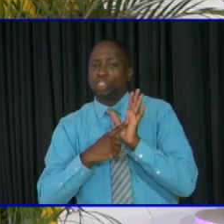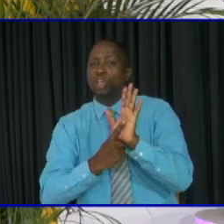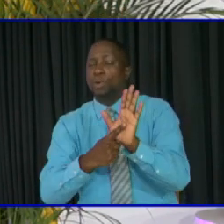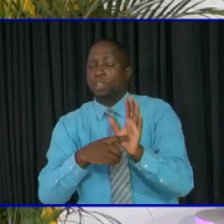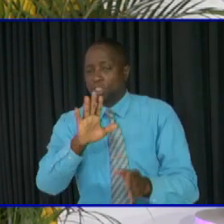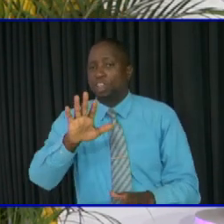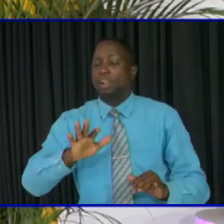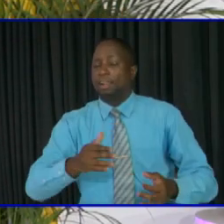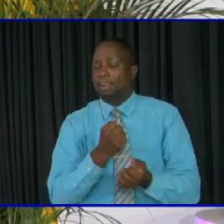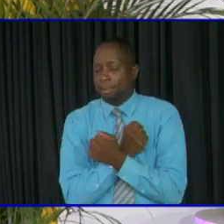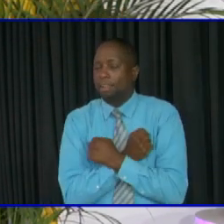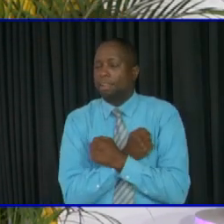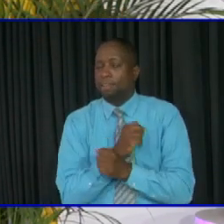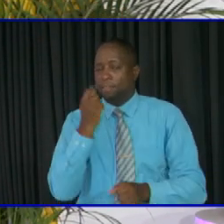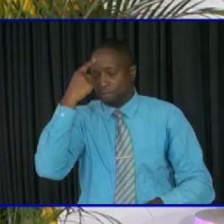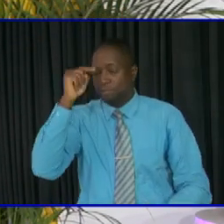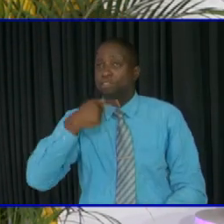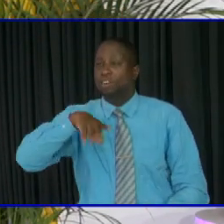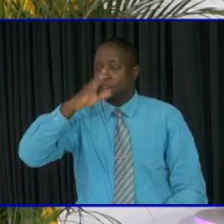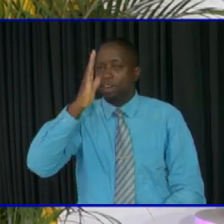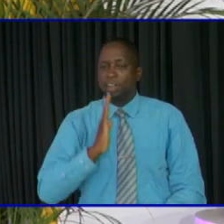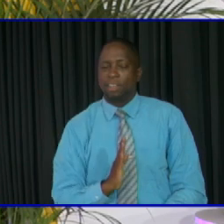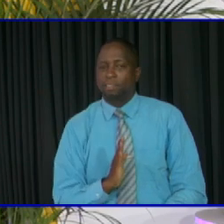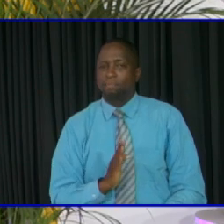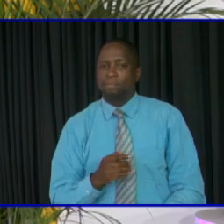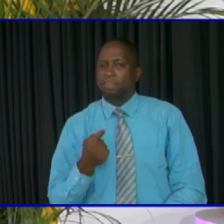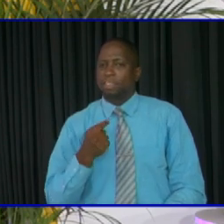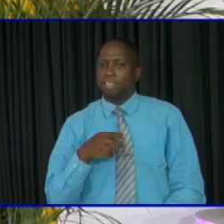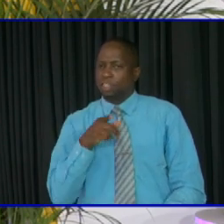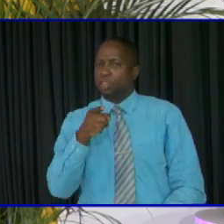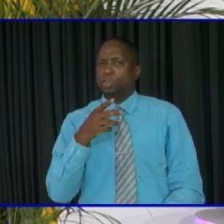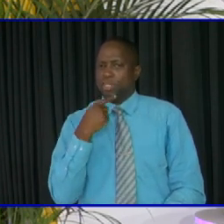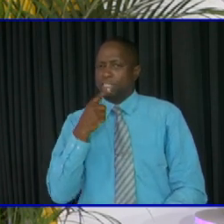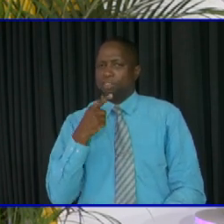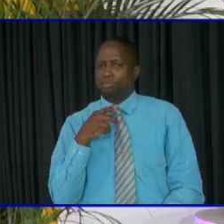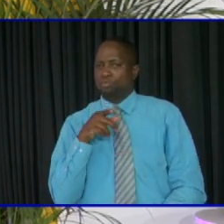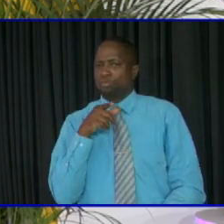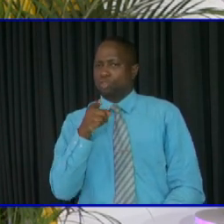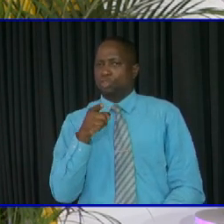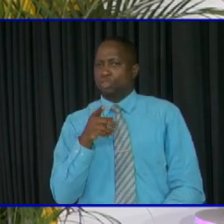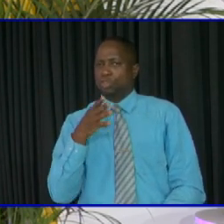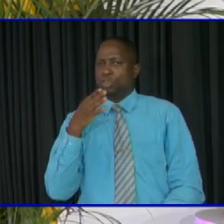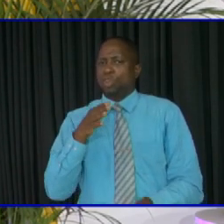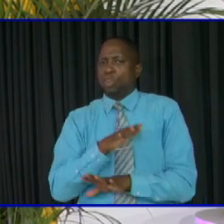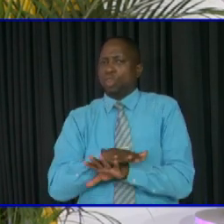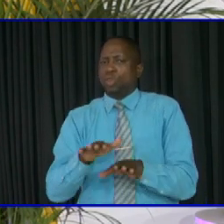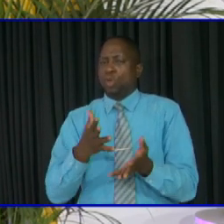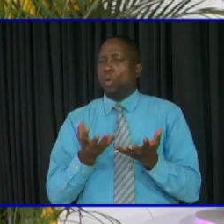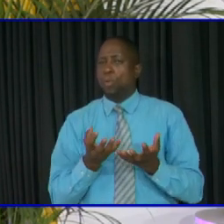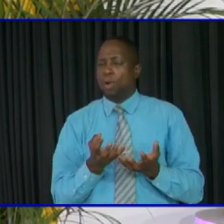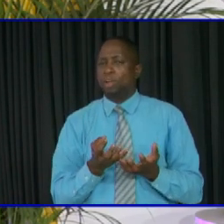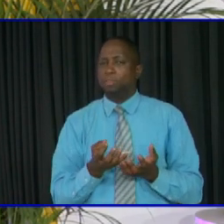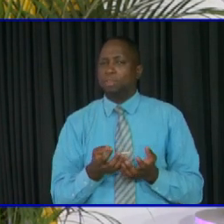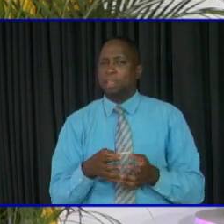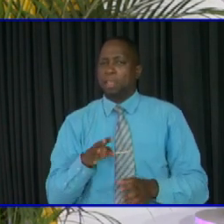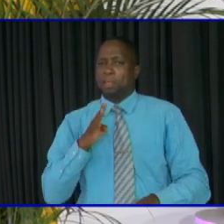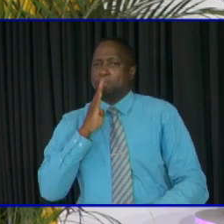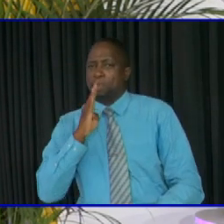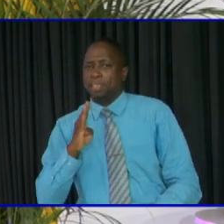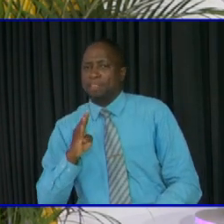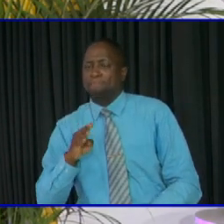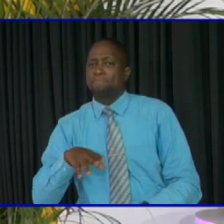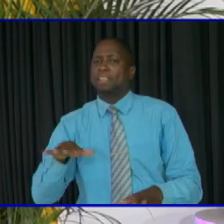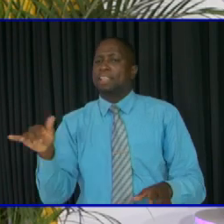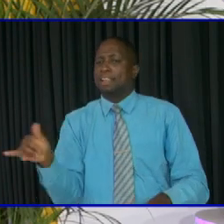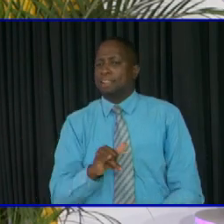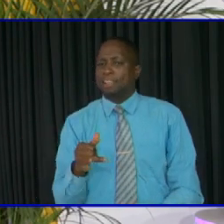you're saying that I just don't want to be numbered among the virgins. I don't want to be otherwise. I want to